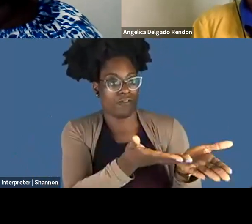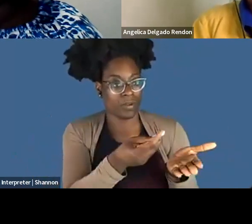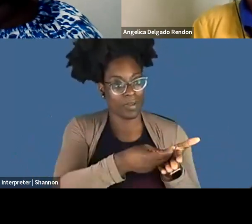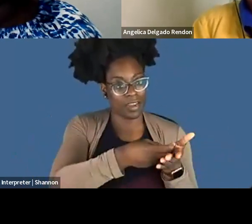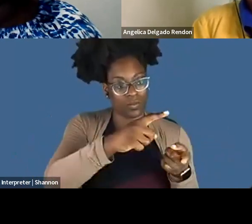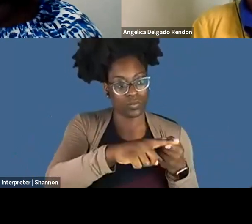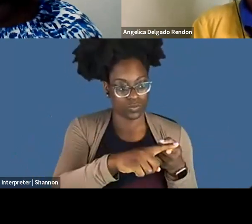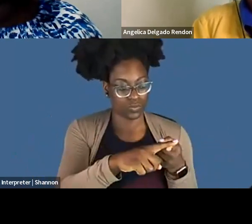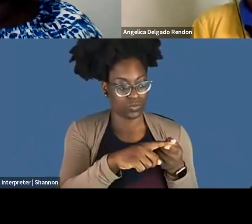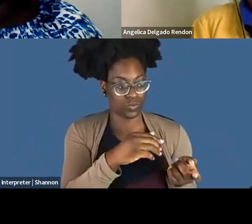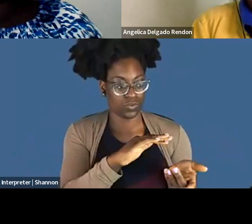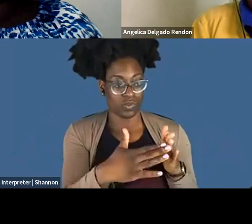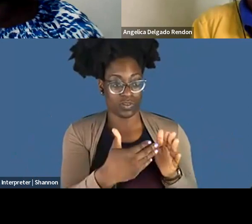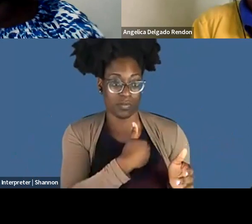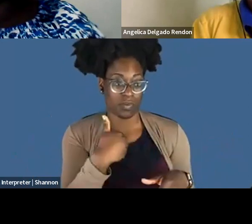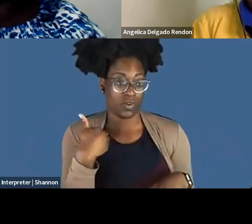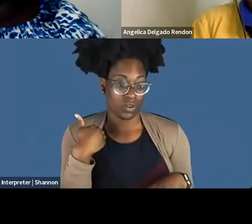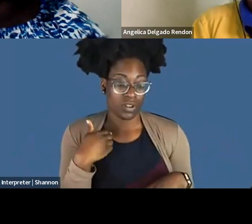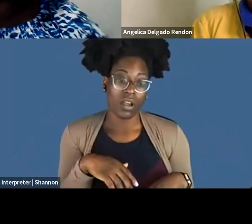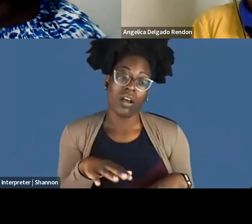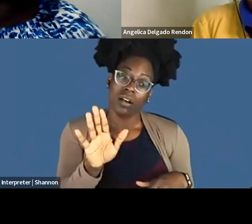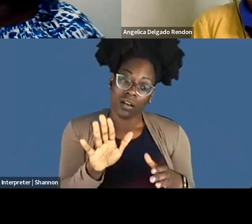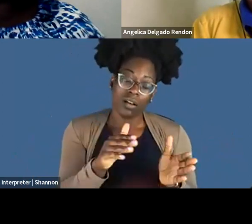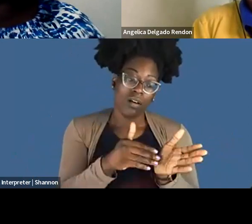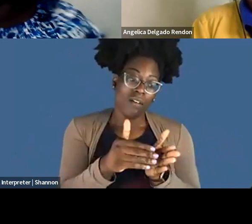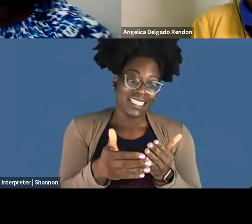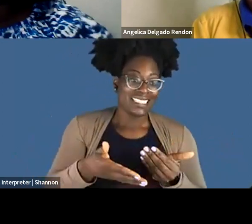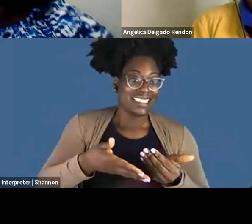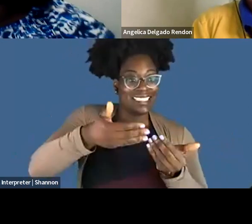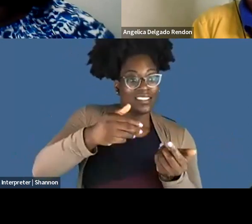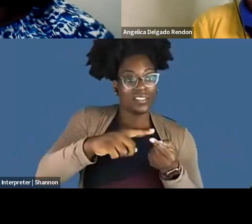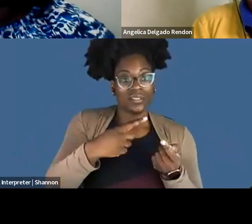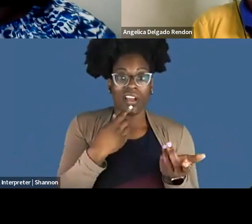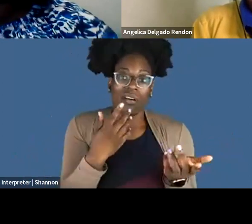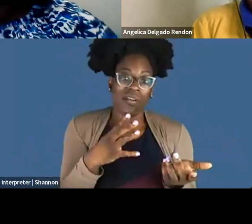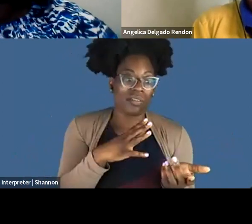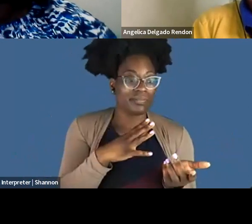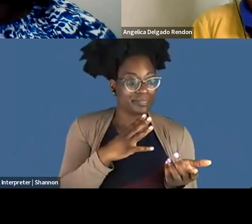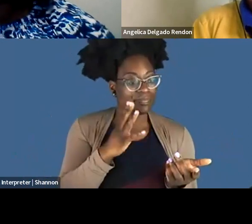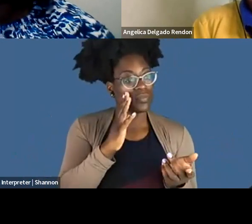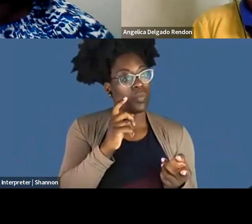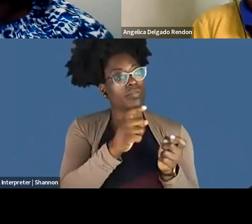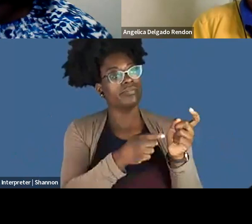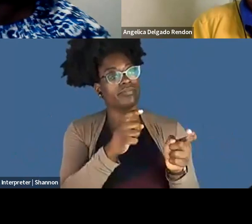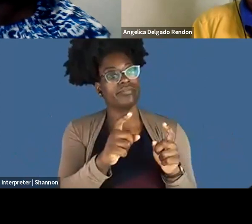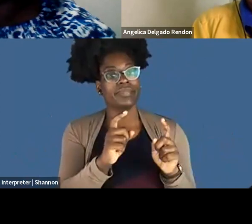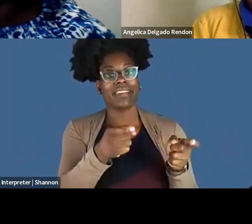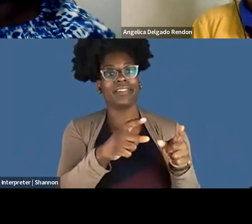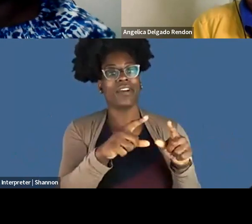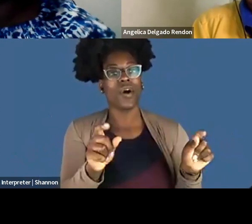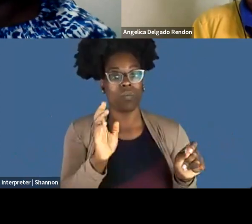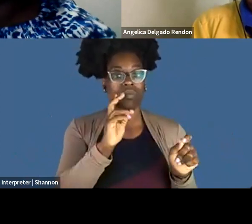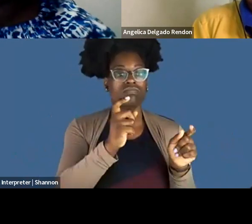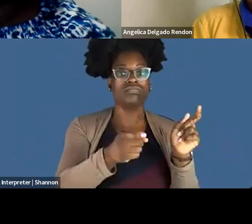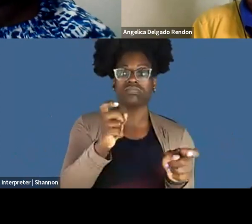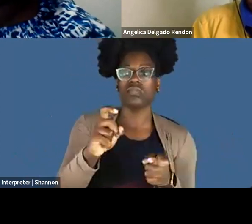way. However, you have to learn how to put language in the proposal that will speak to the expertise